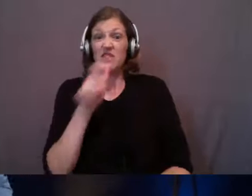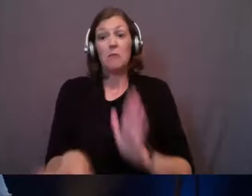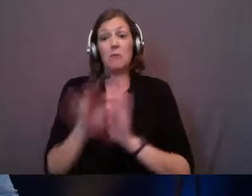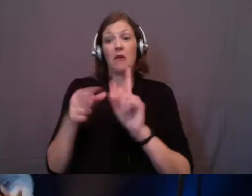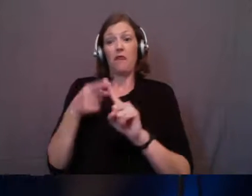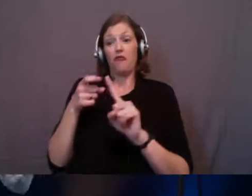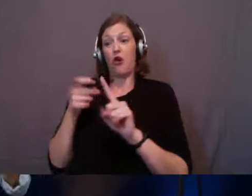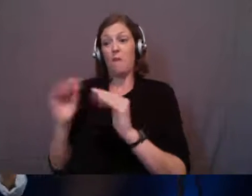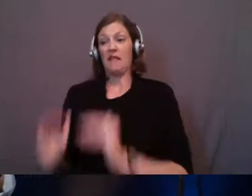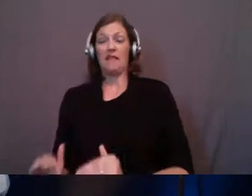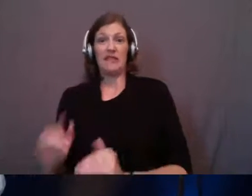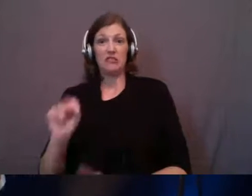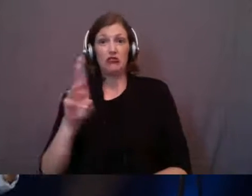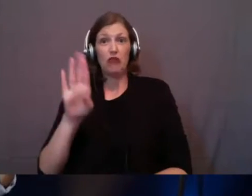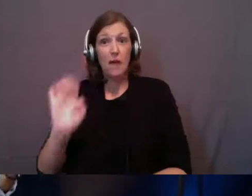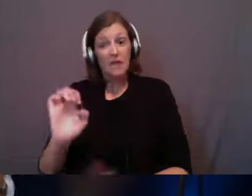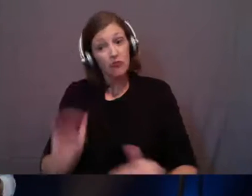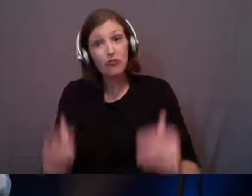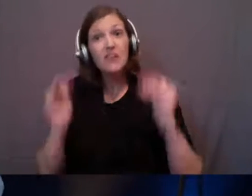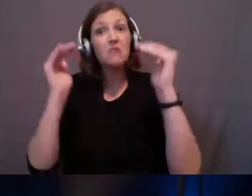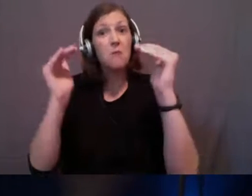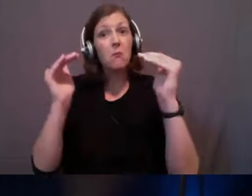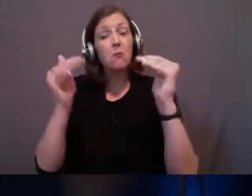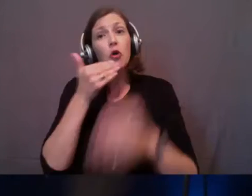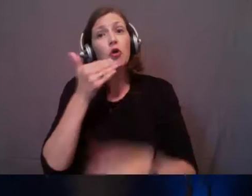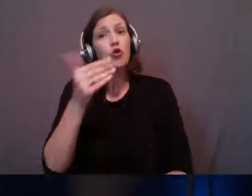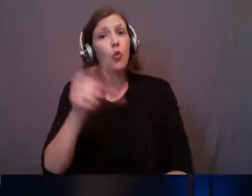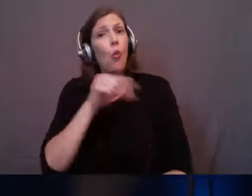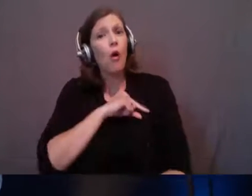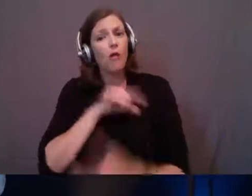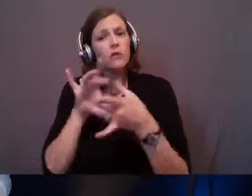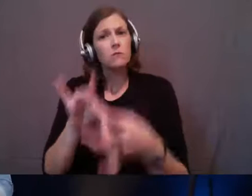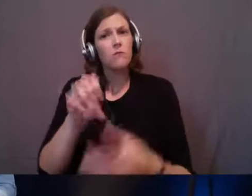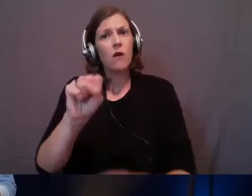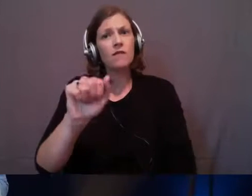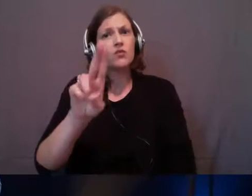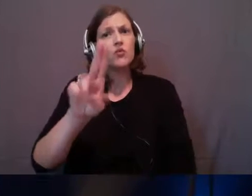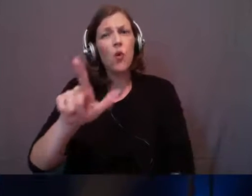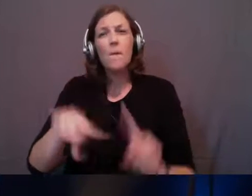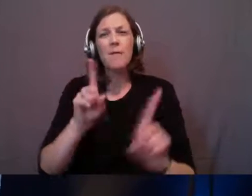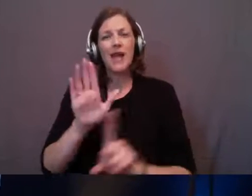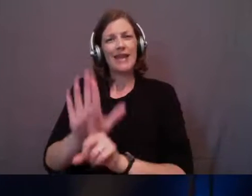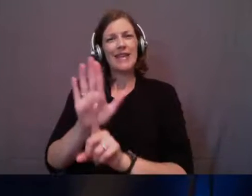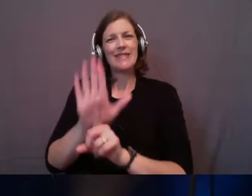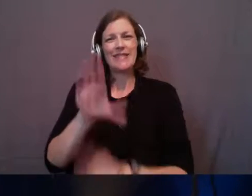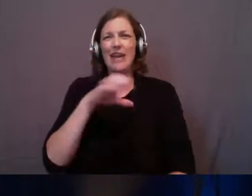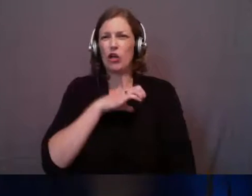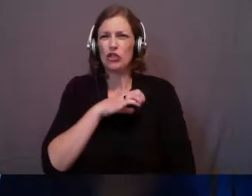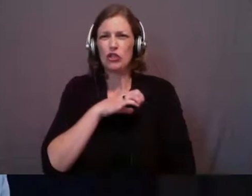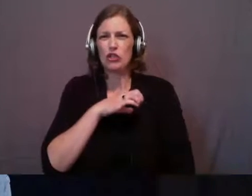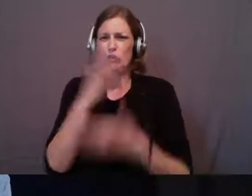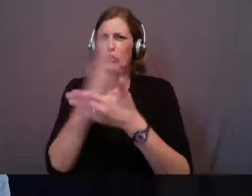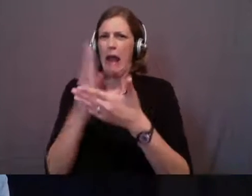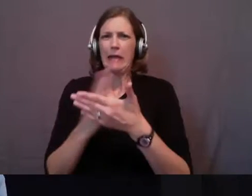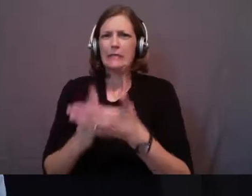he did raise him up. And there are a lot of good qualities about Saul, and yet in his character, there were cracks early on. In